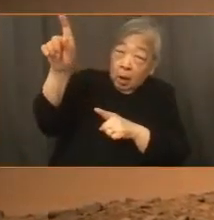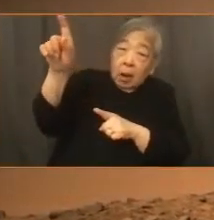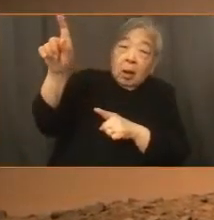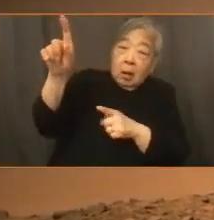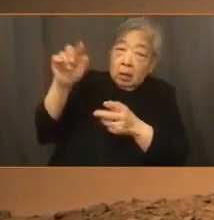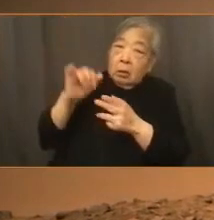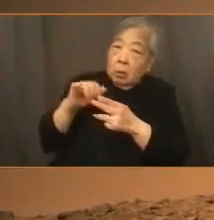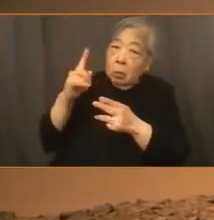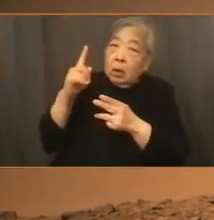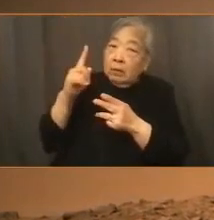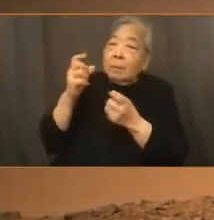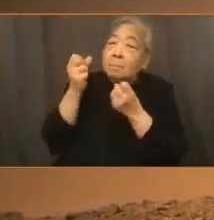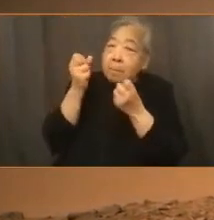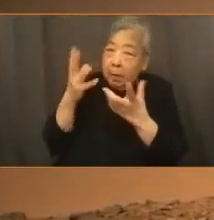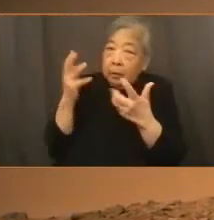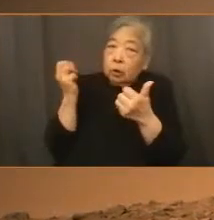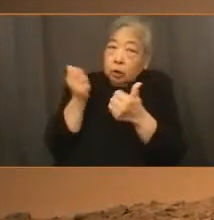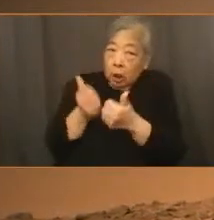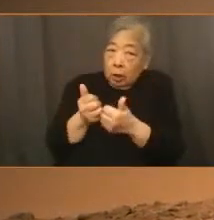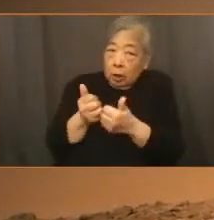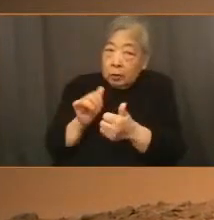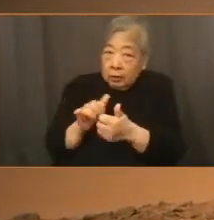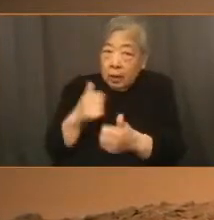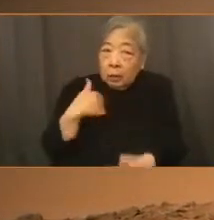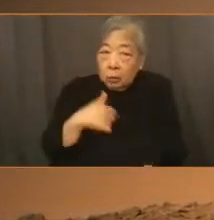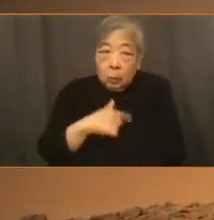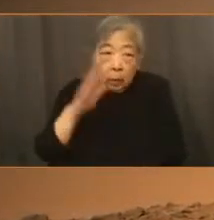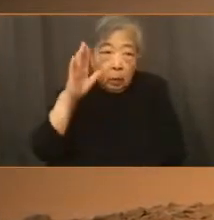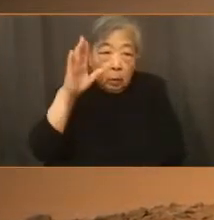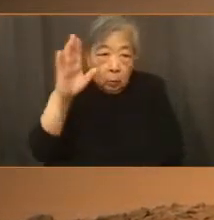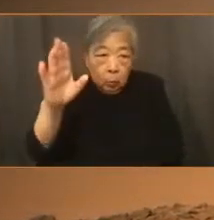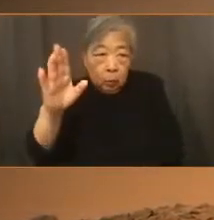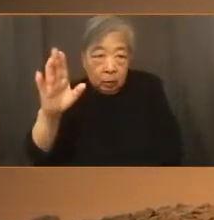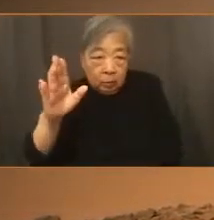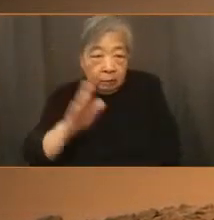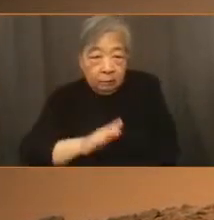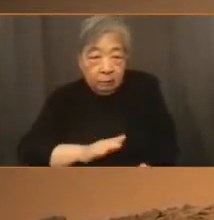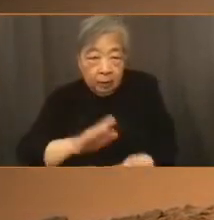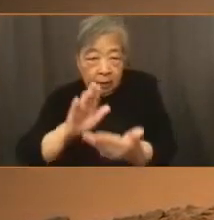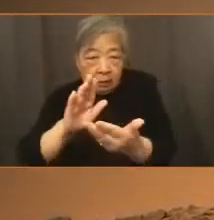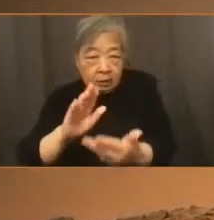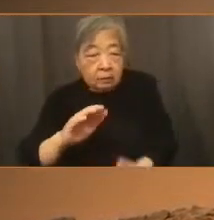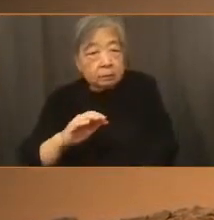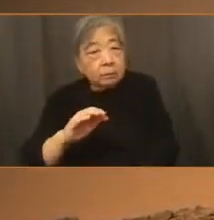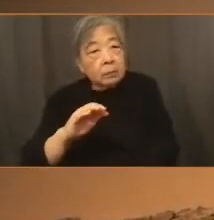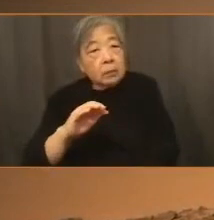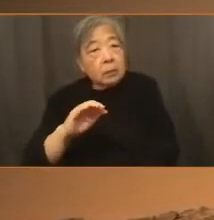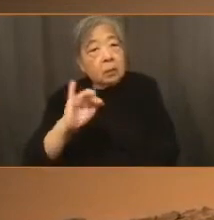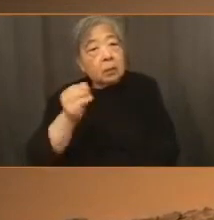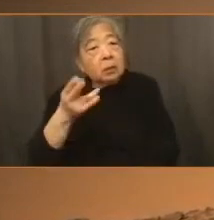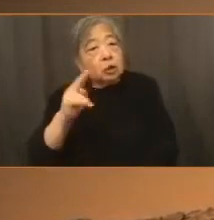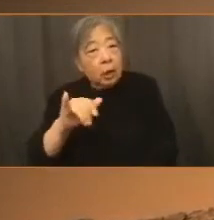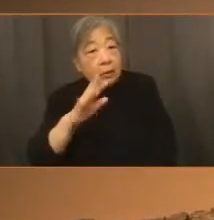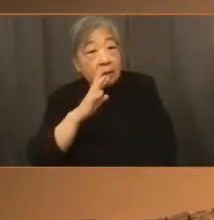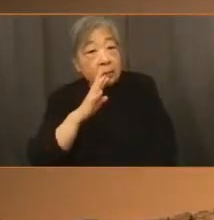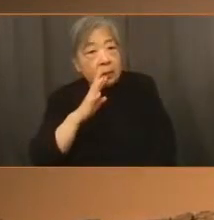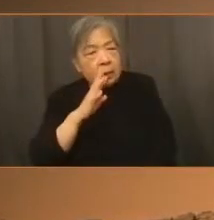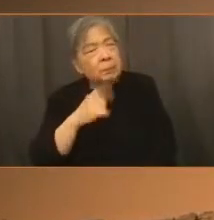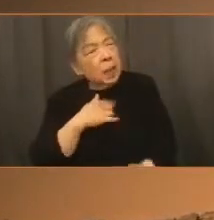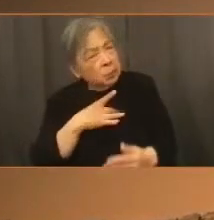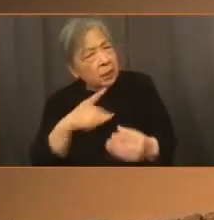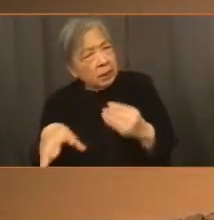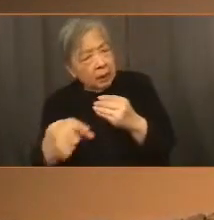we'll face. And if I may, I'd like to add a little bit to what Nishant was saying. He's